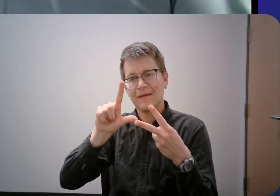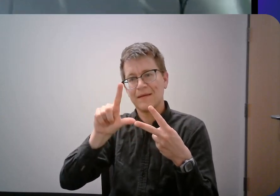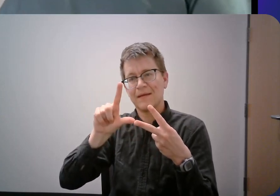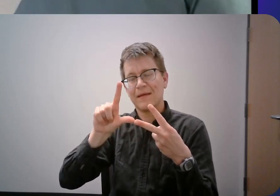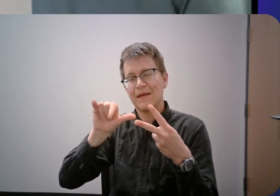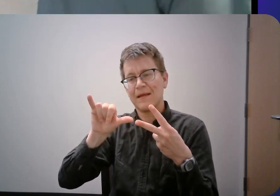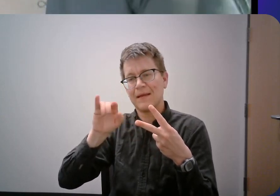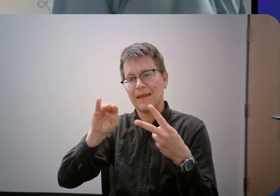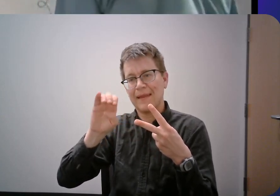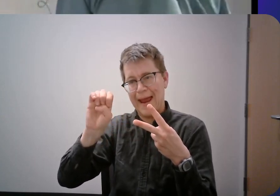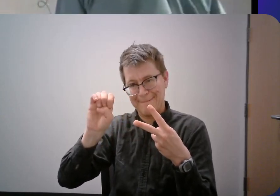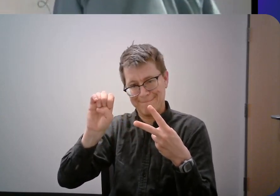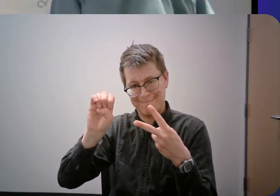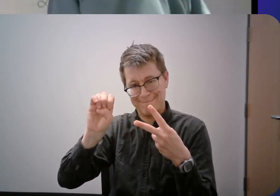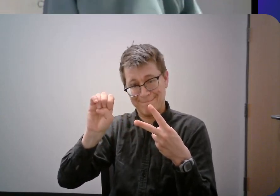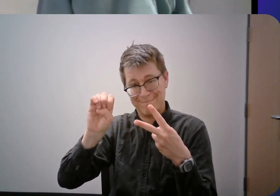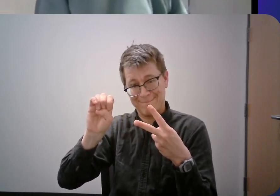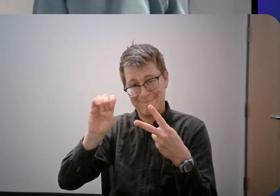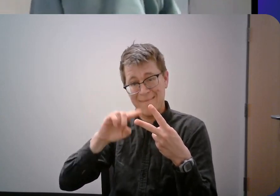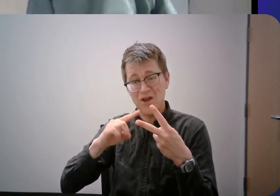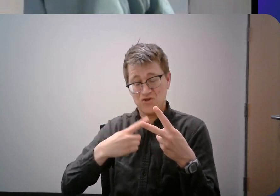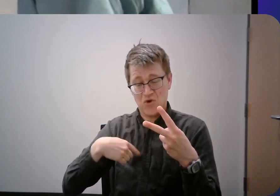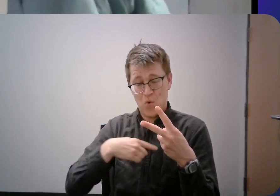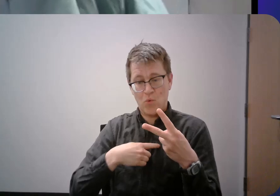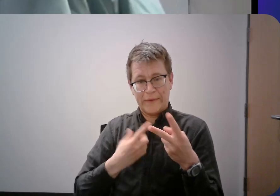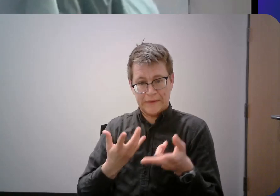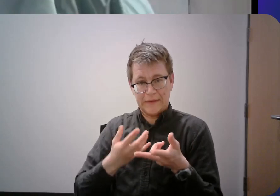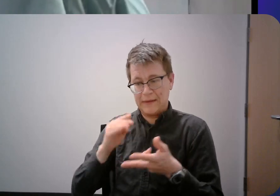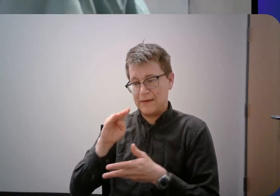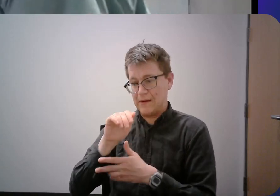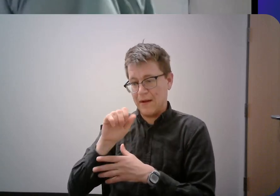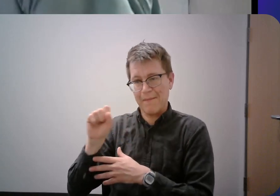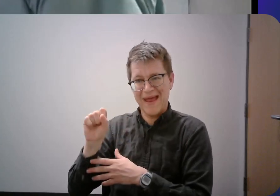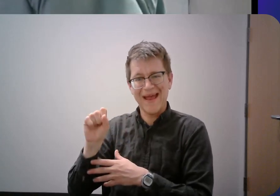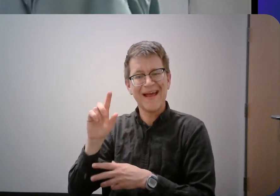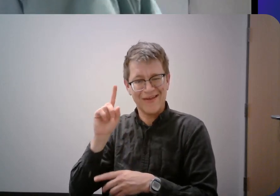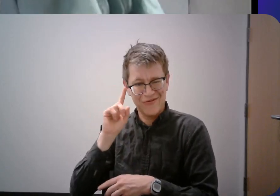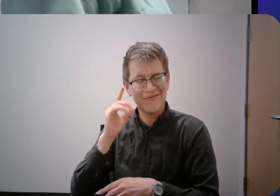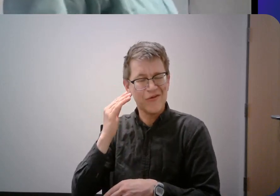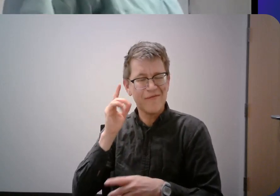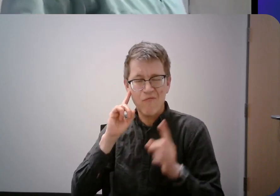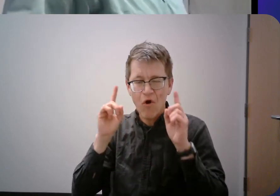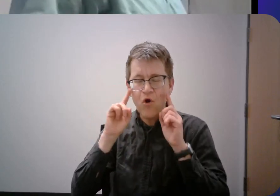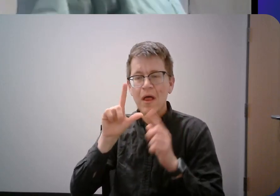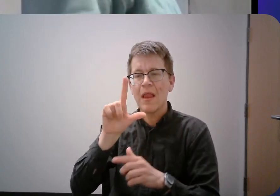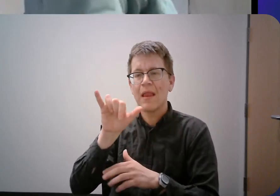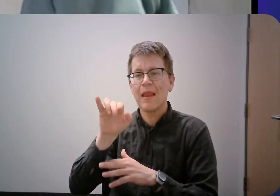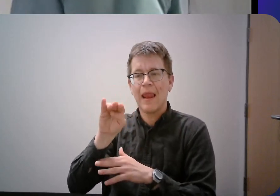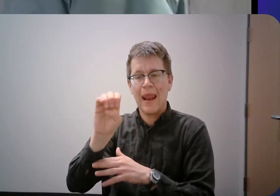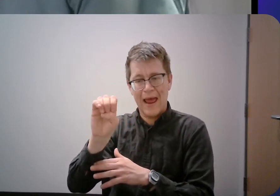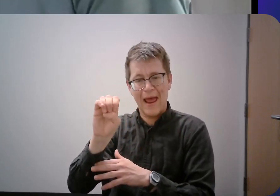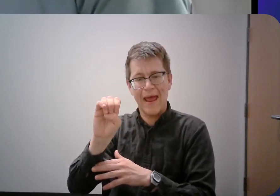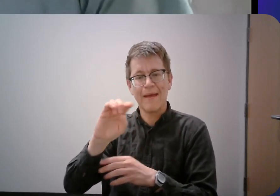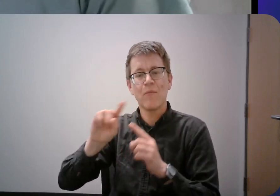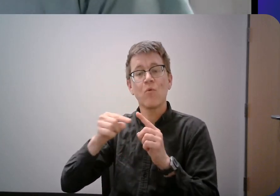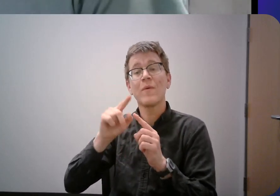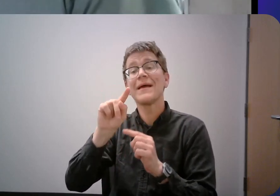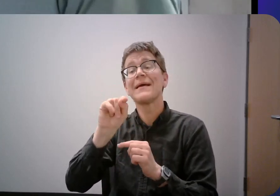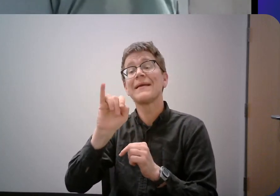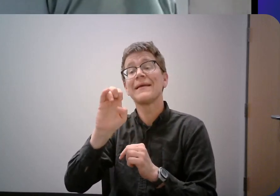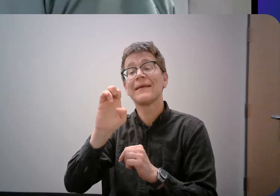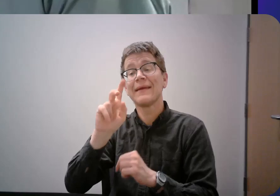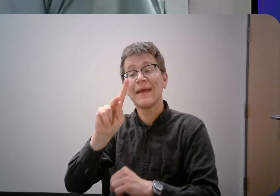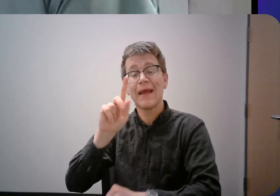Except one is a sexually transmitted disease and the other one is not. But they both attack the nervous system.